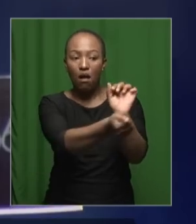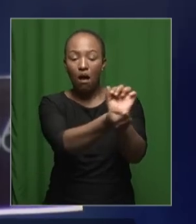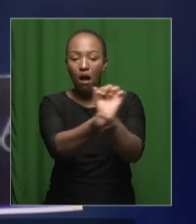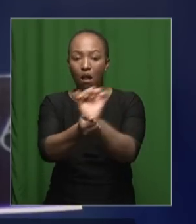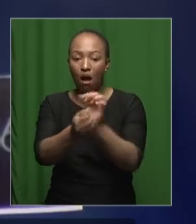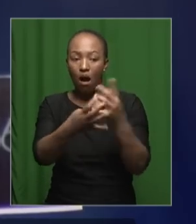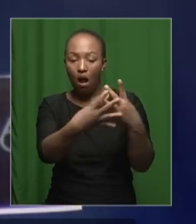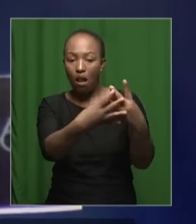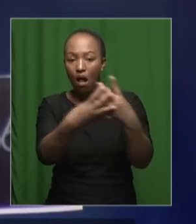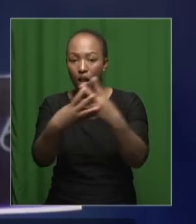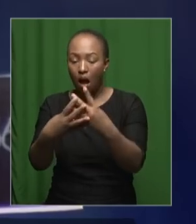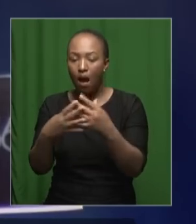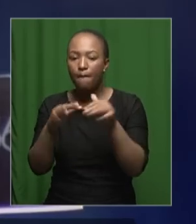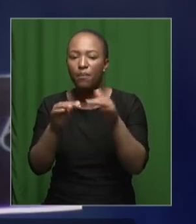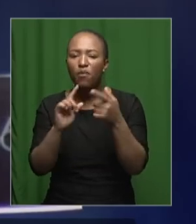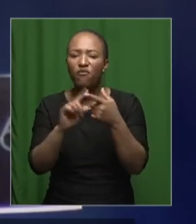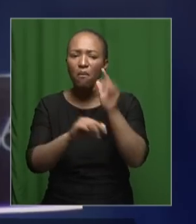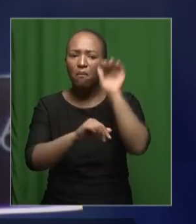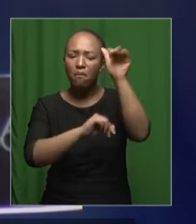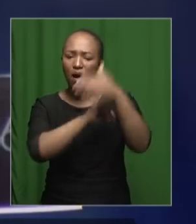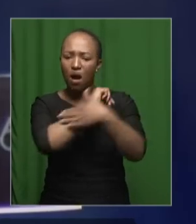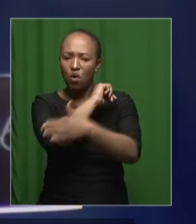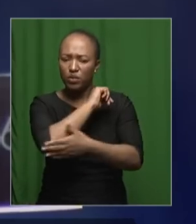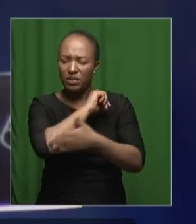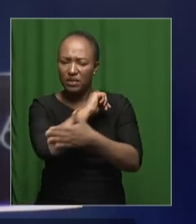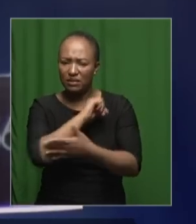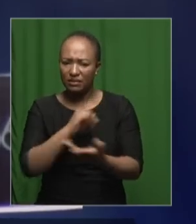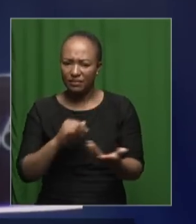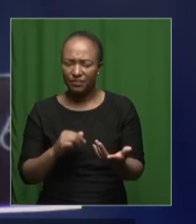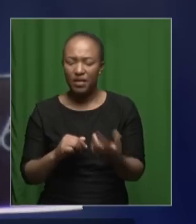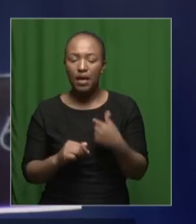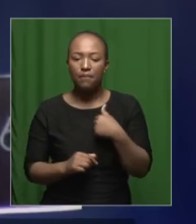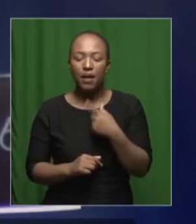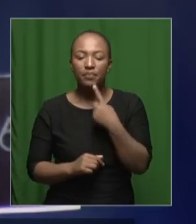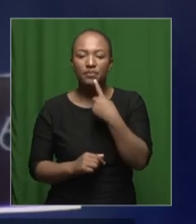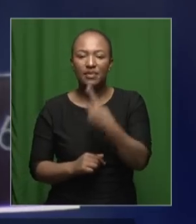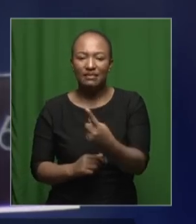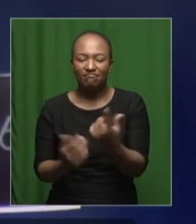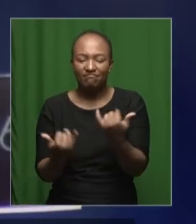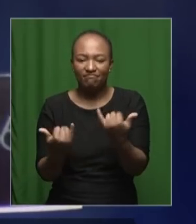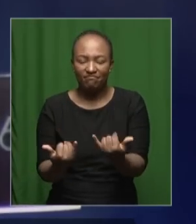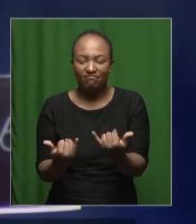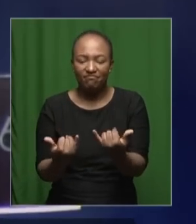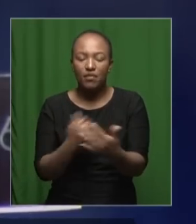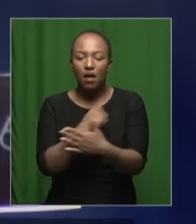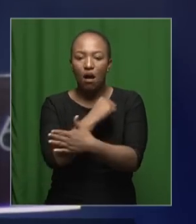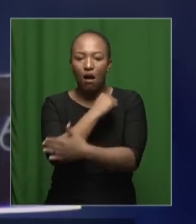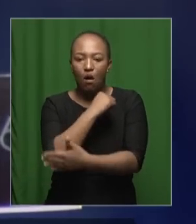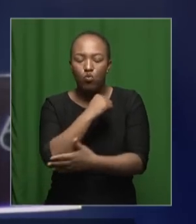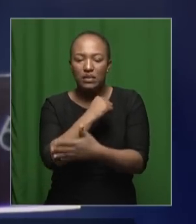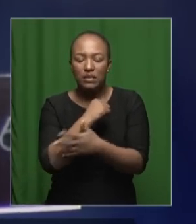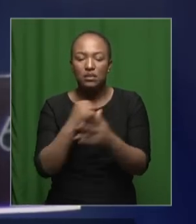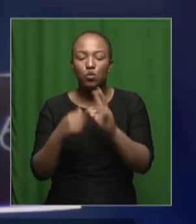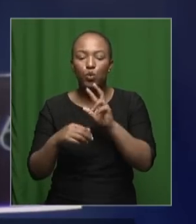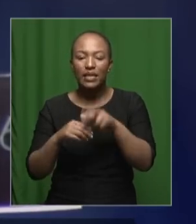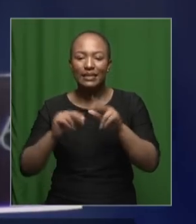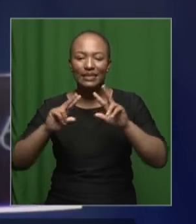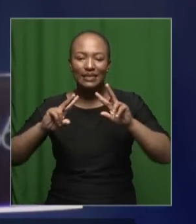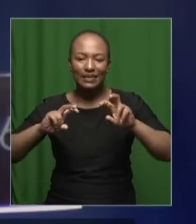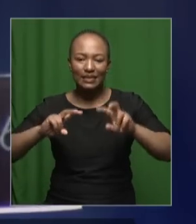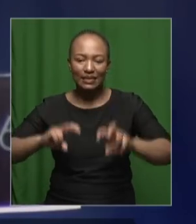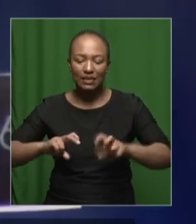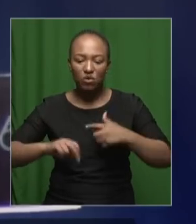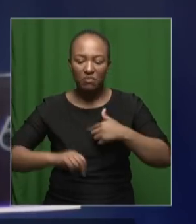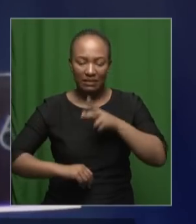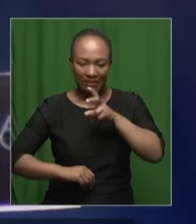are illegal foreigners? I am saying to you, Sakina, what we need to do in conclusion, this country needs a reset. We need to be tough